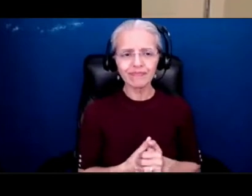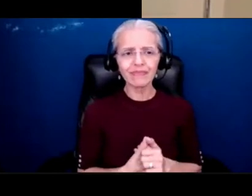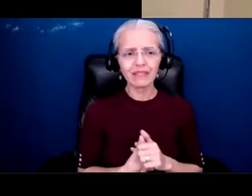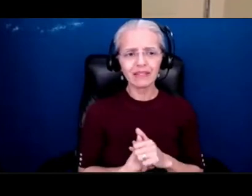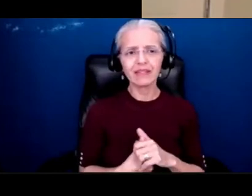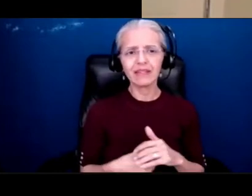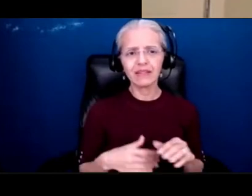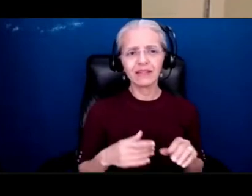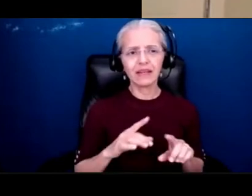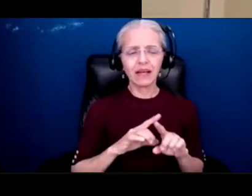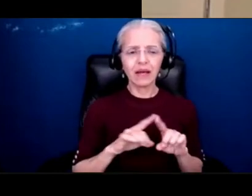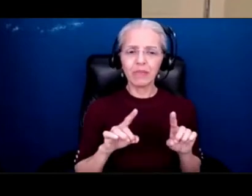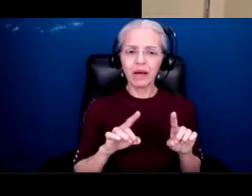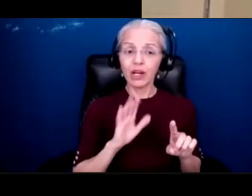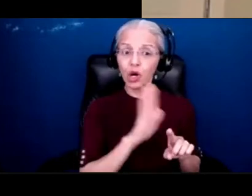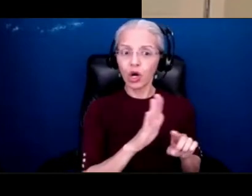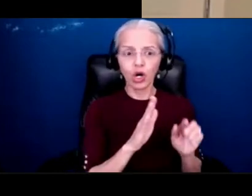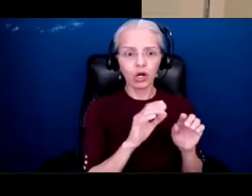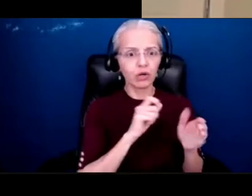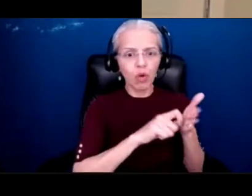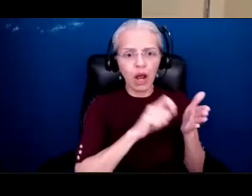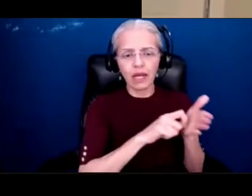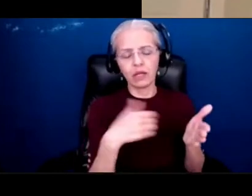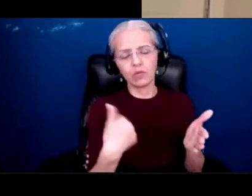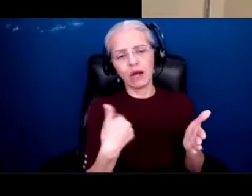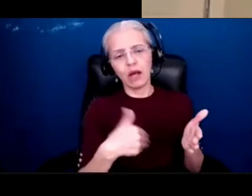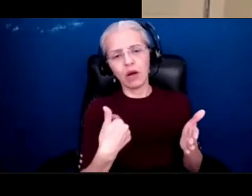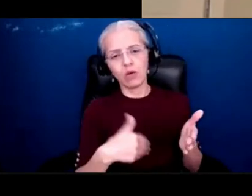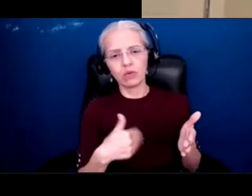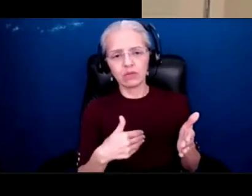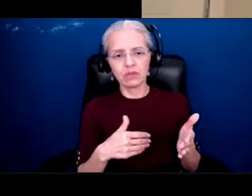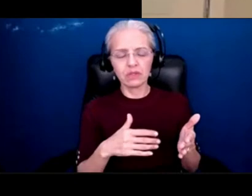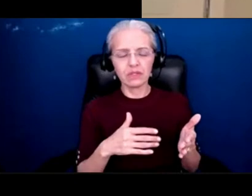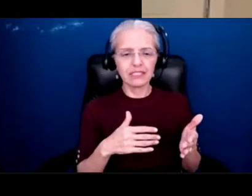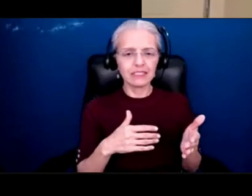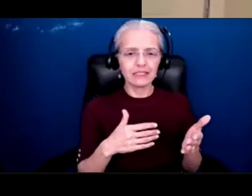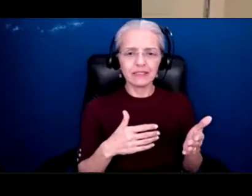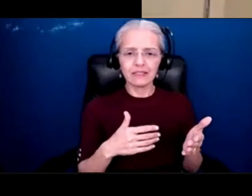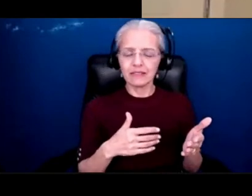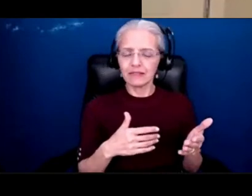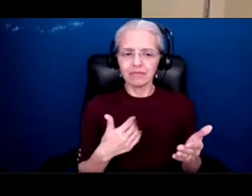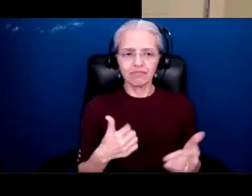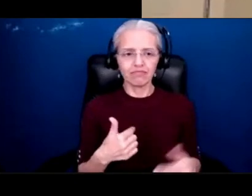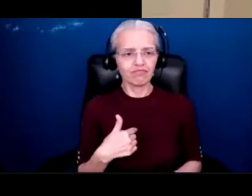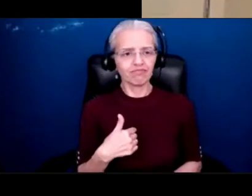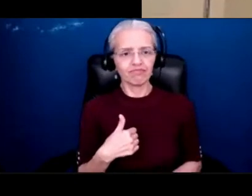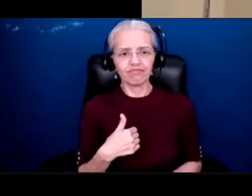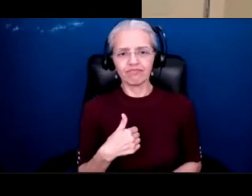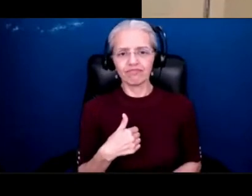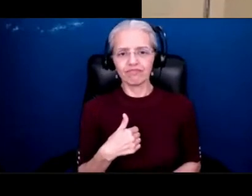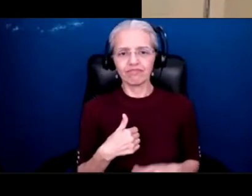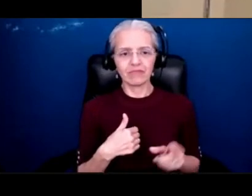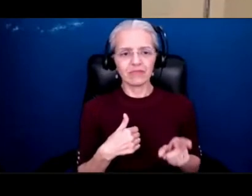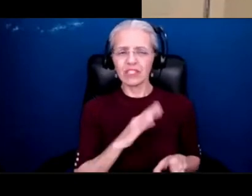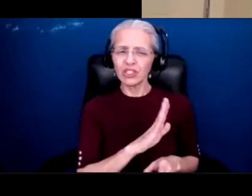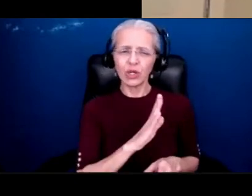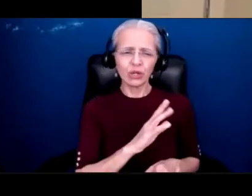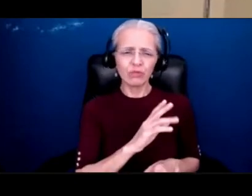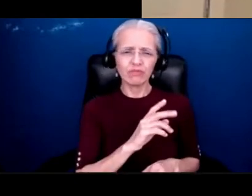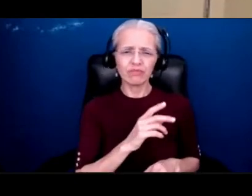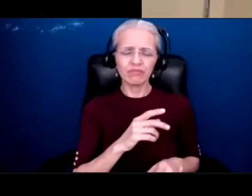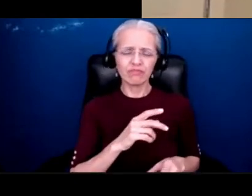to look into her work. She's a wonderful person and somebody I consider a personal hero.